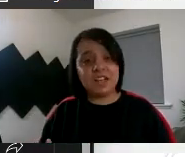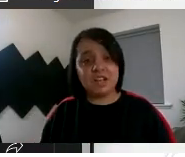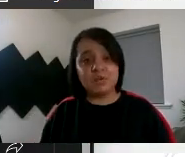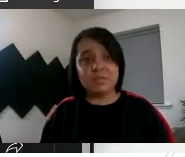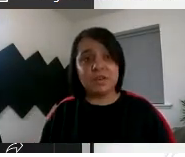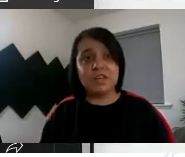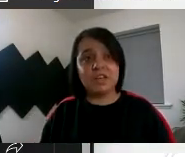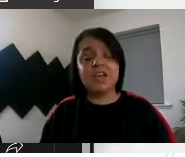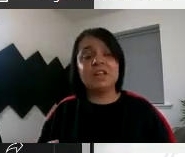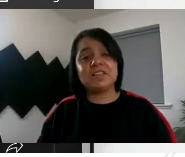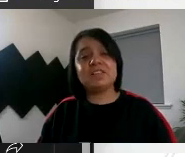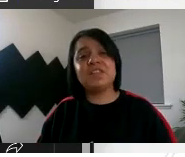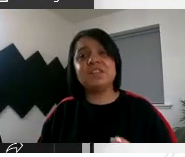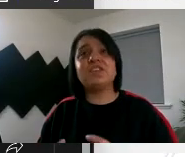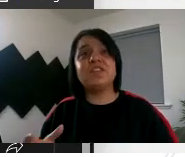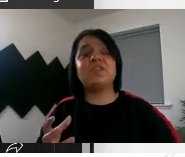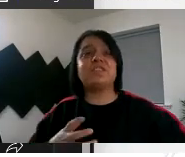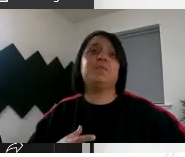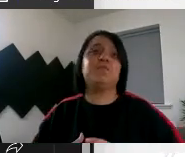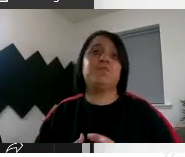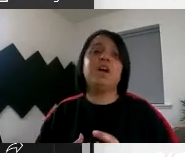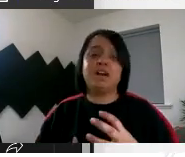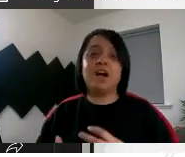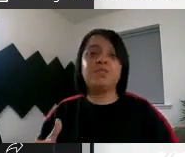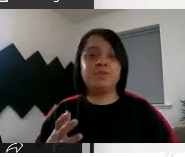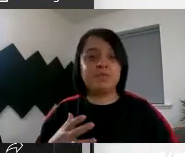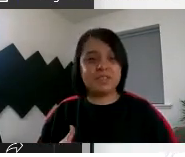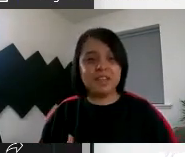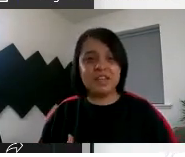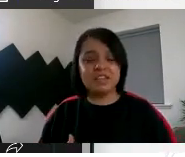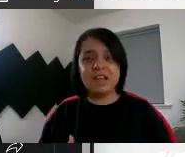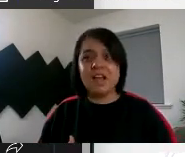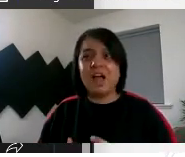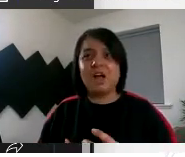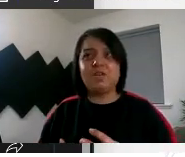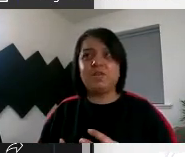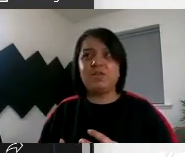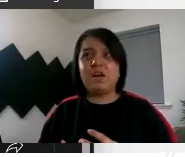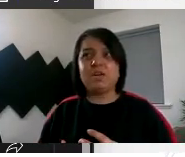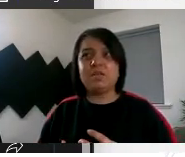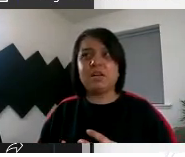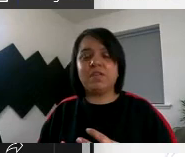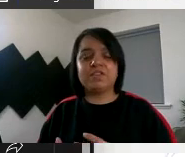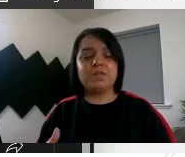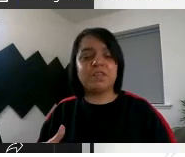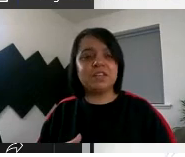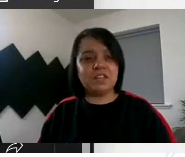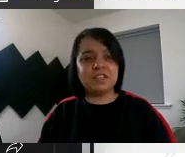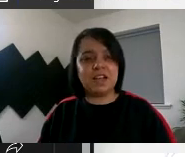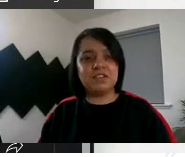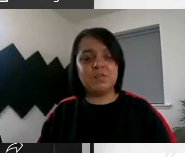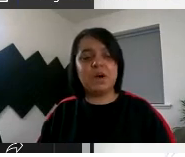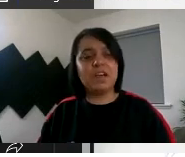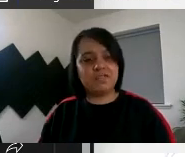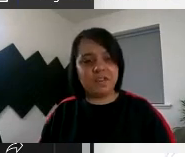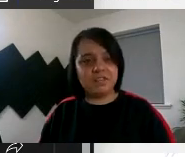slang that we speak. That's the things that you need to understand more and how people say things. And some of the things that they say,